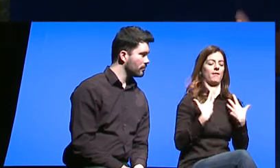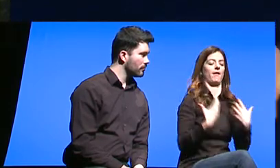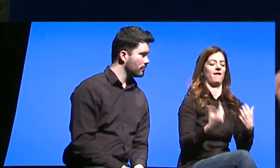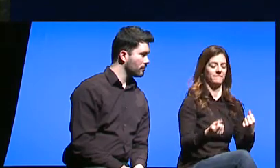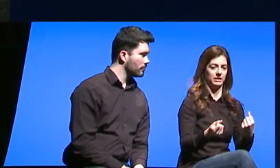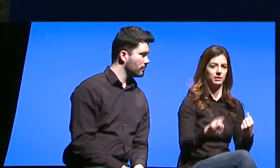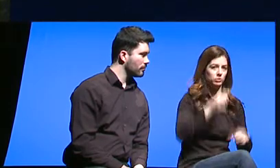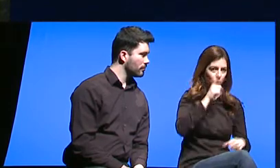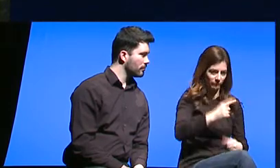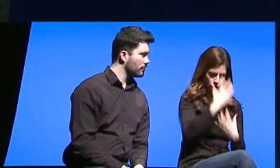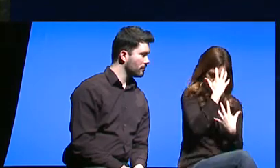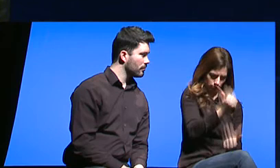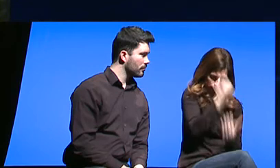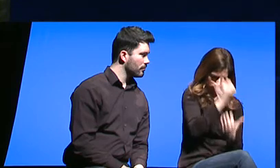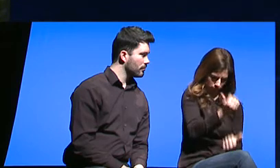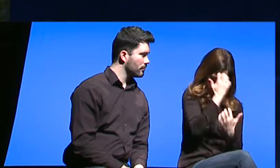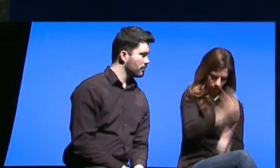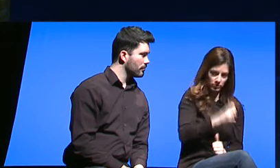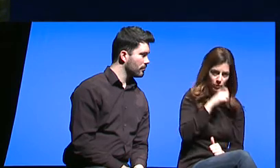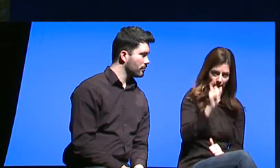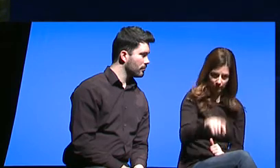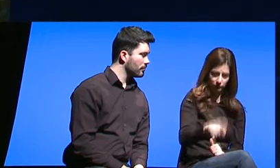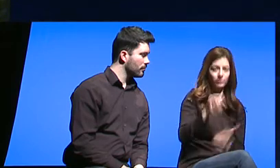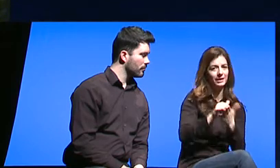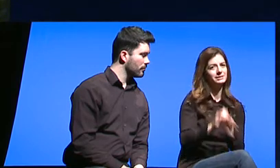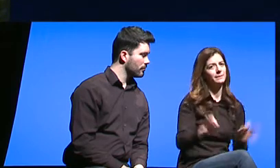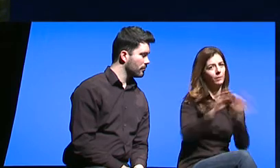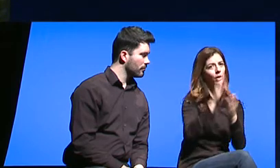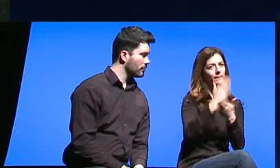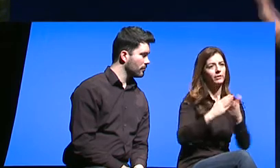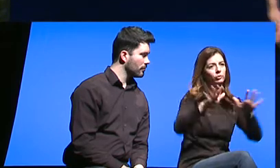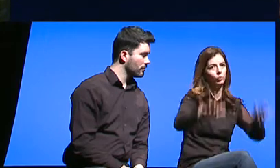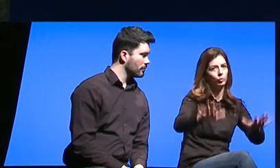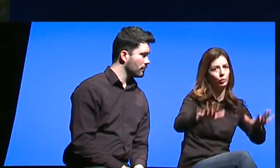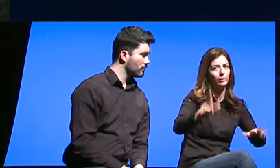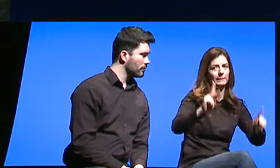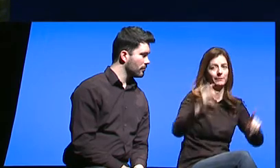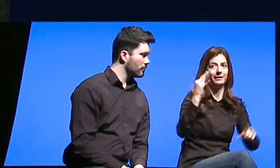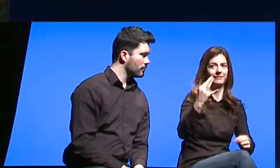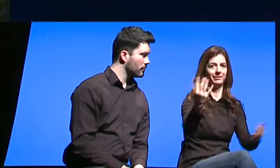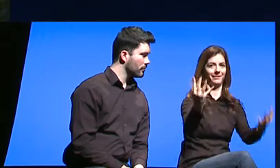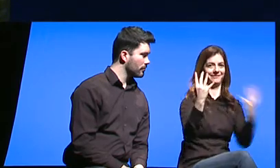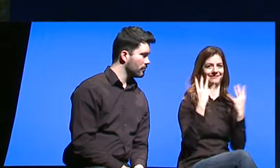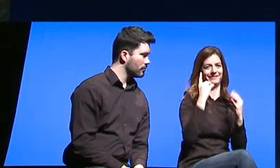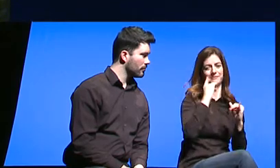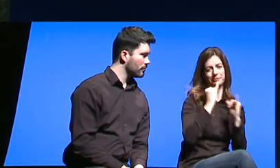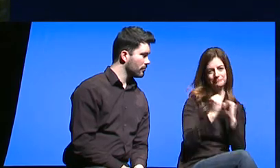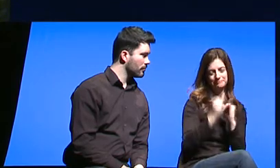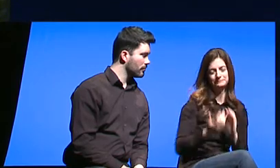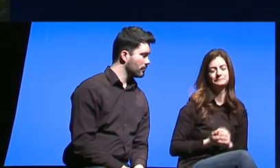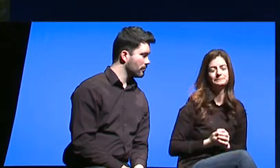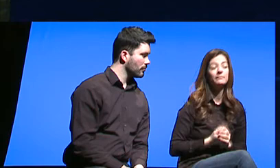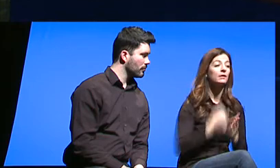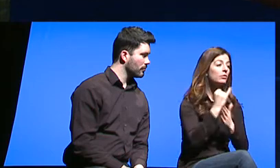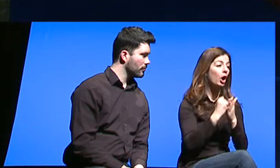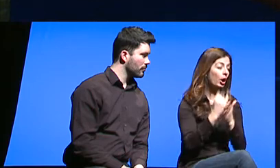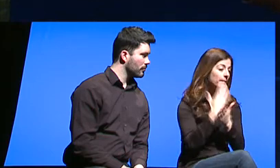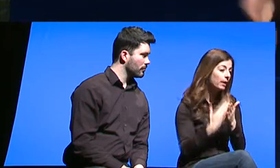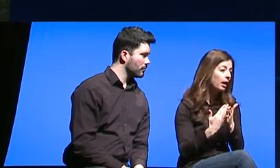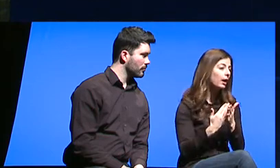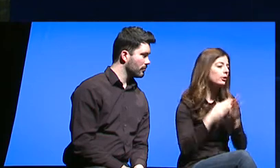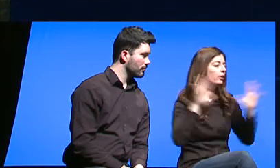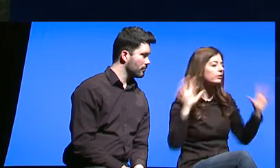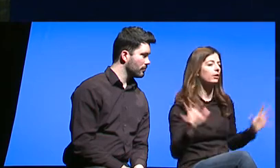key things that we tell people who want to come forward. And then the artistry comes through the, you know, the theatrical elements